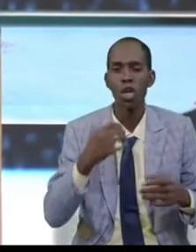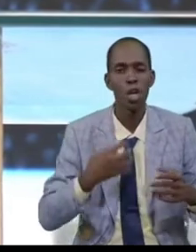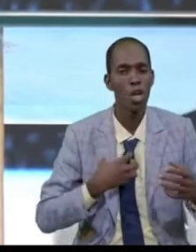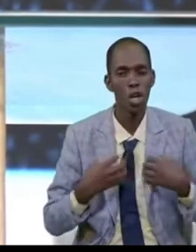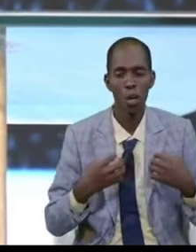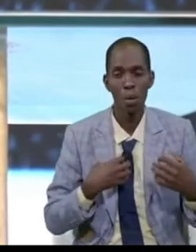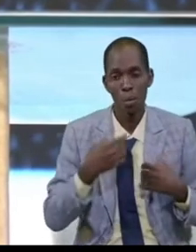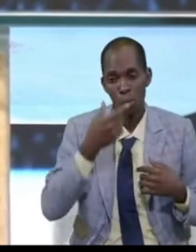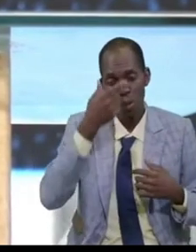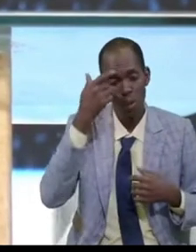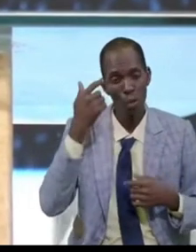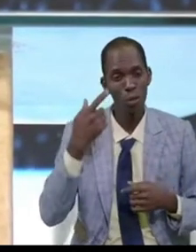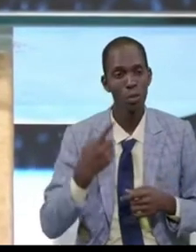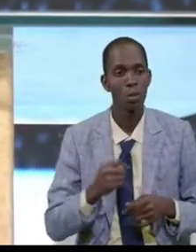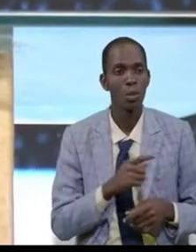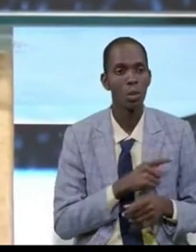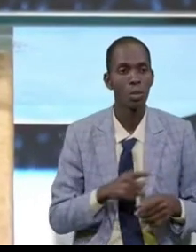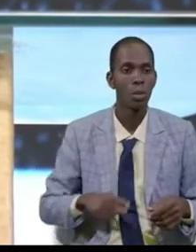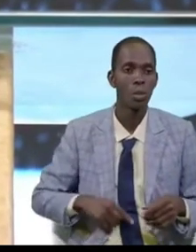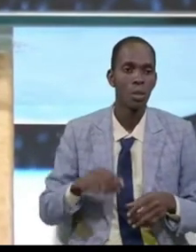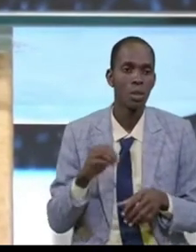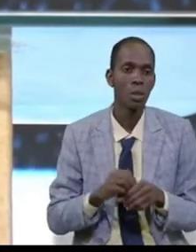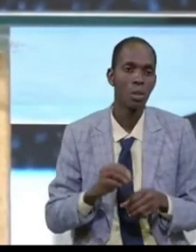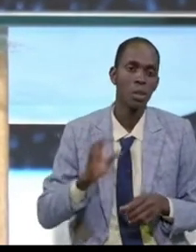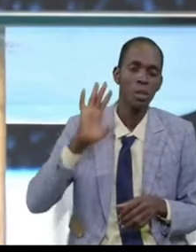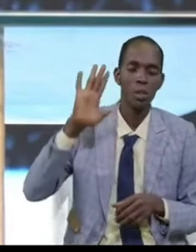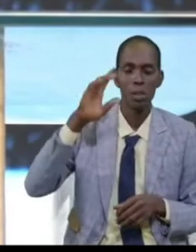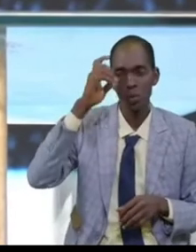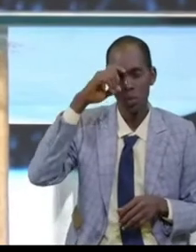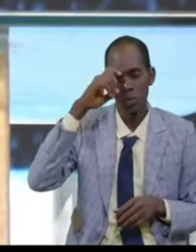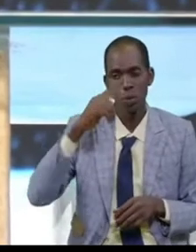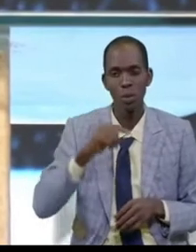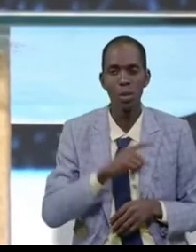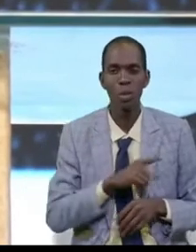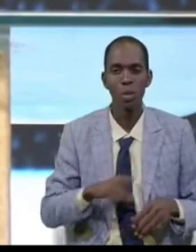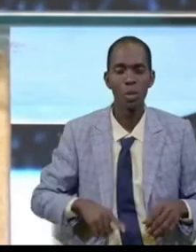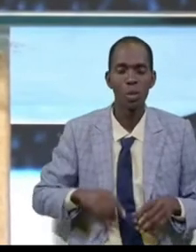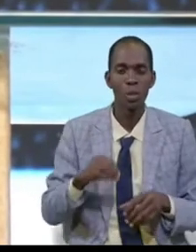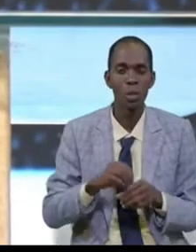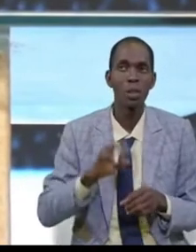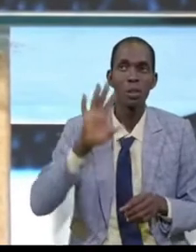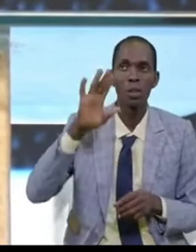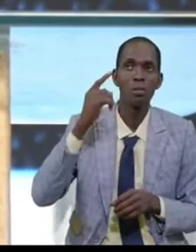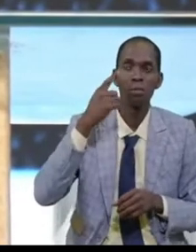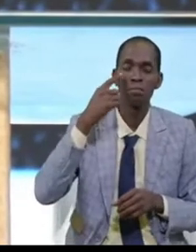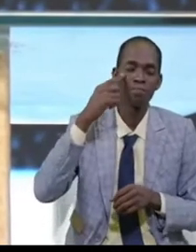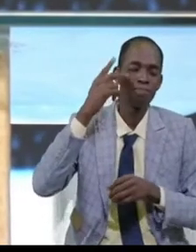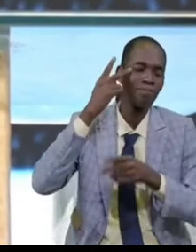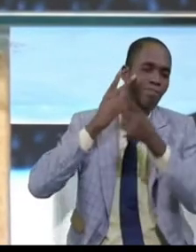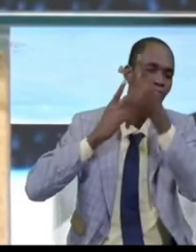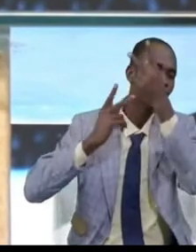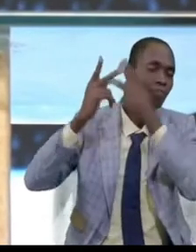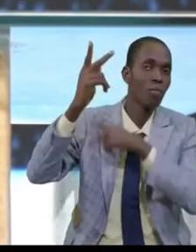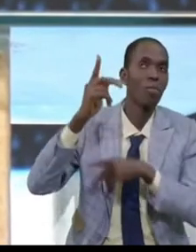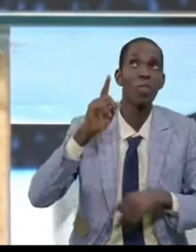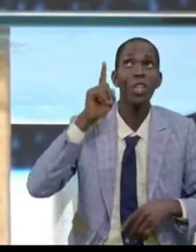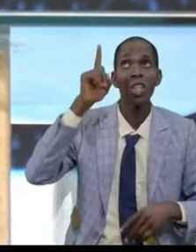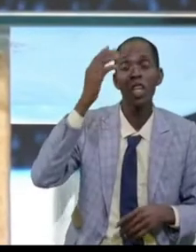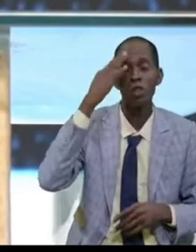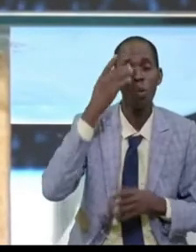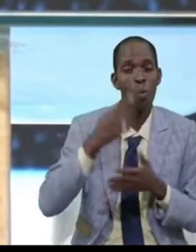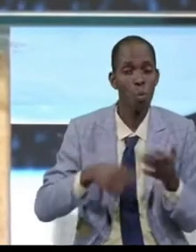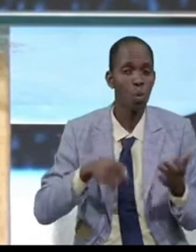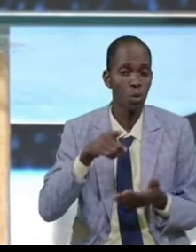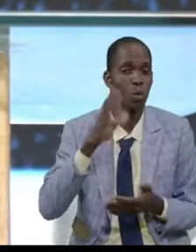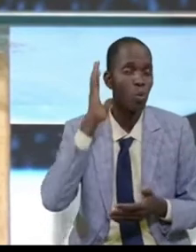in his wisdom, the Lord in his love, and the Lord in his foresight, he knew what you will be and he